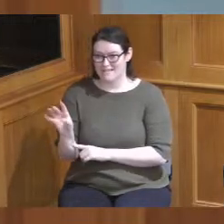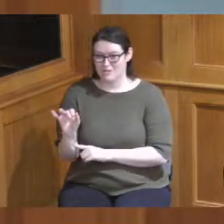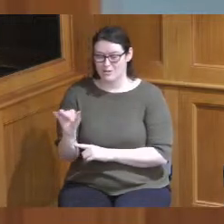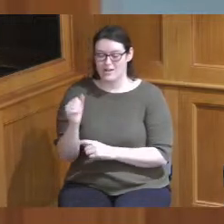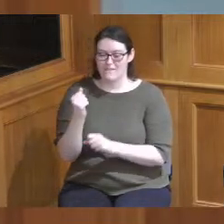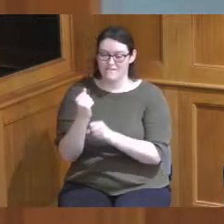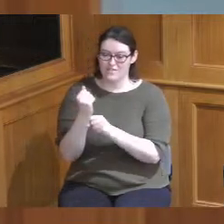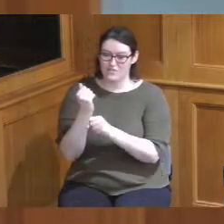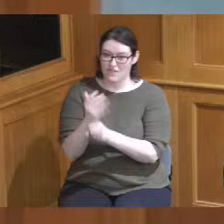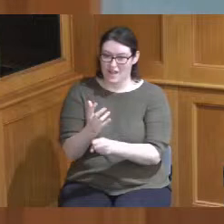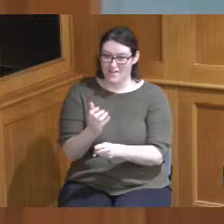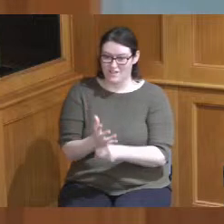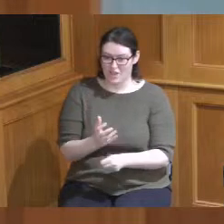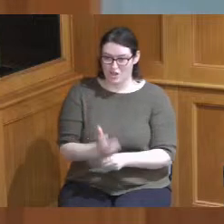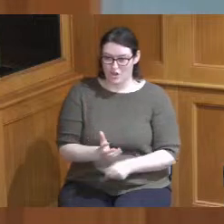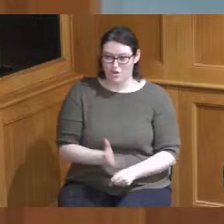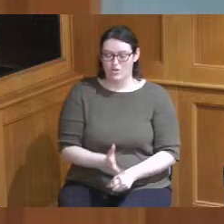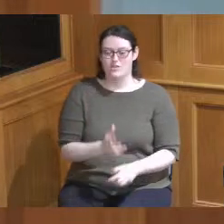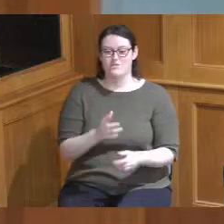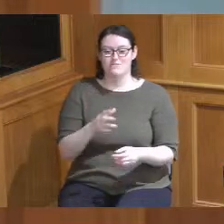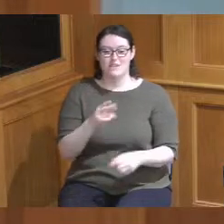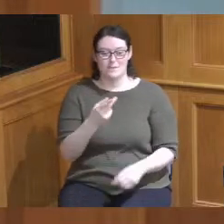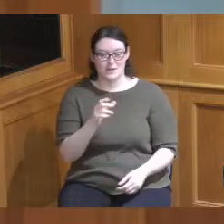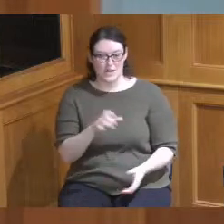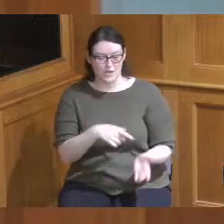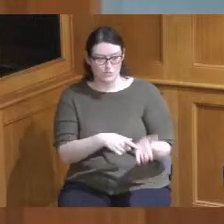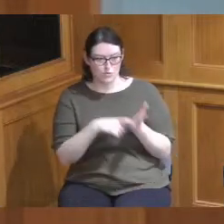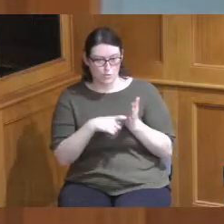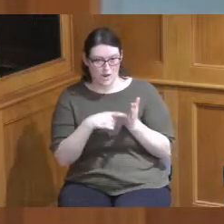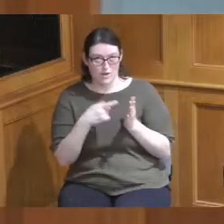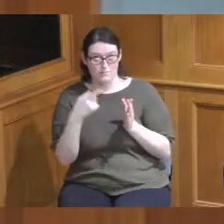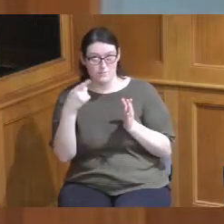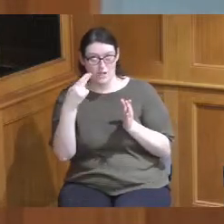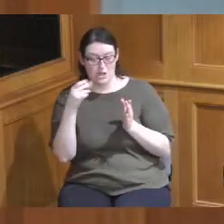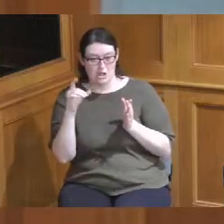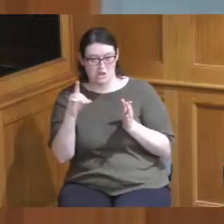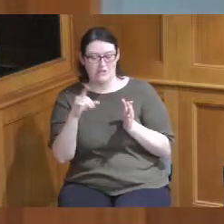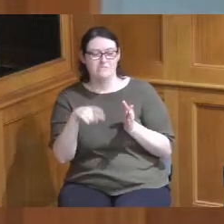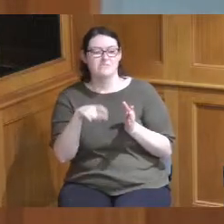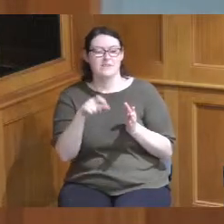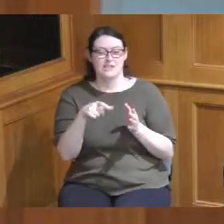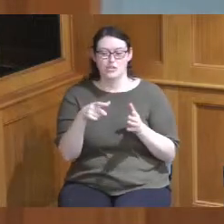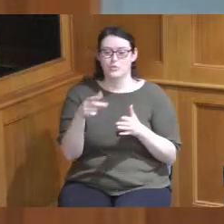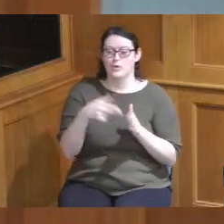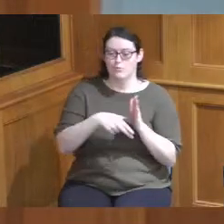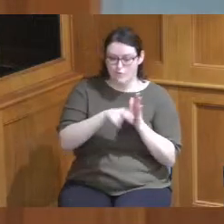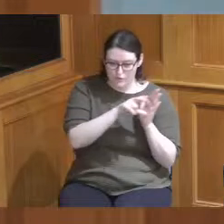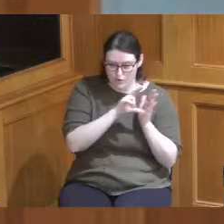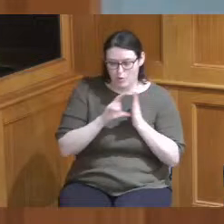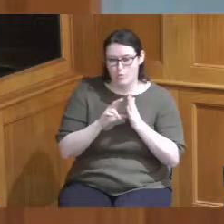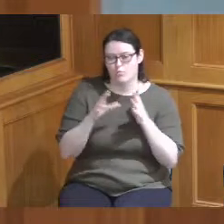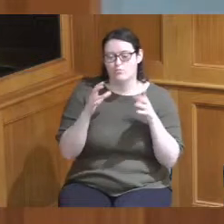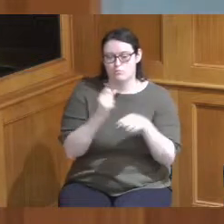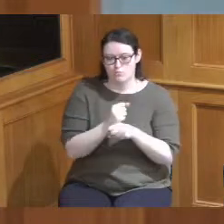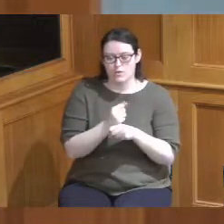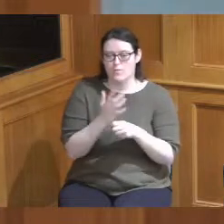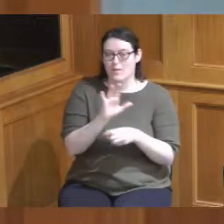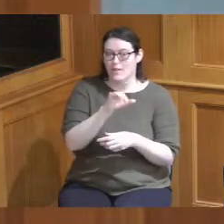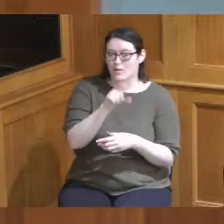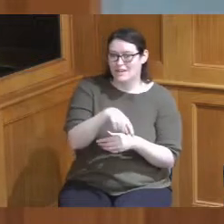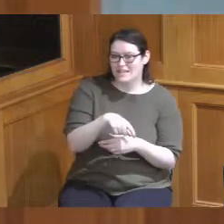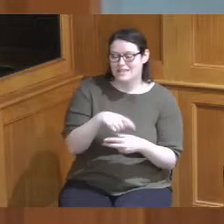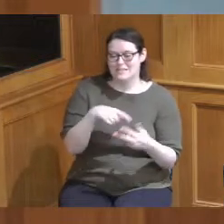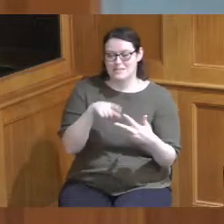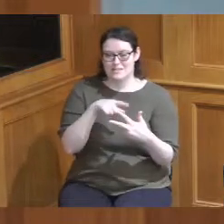HUD requires Hamilton County to provide a comprehensive review of their county needs,